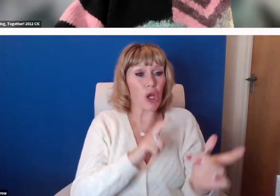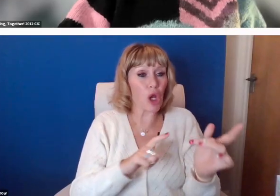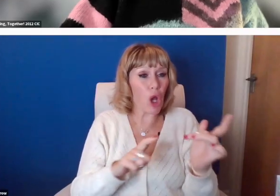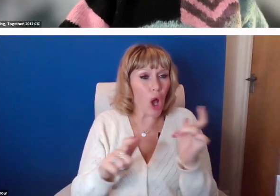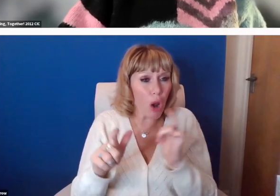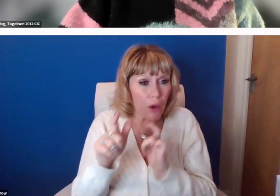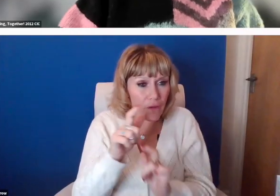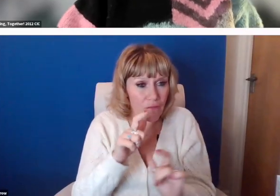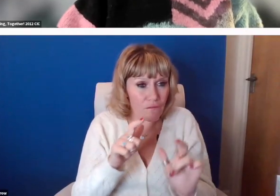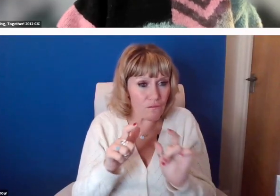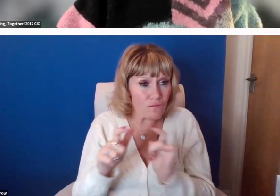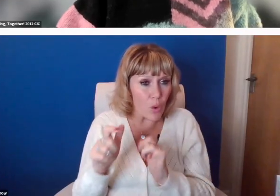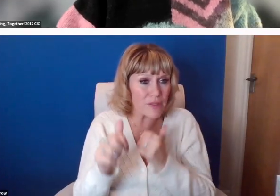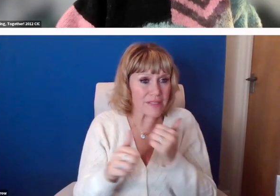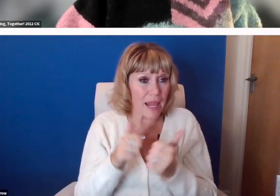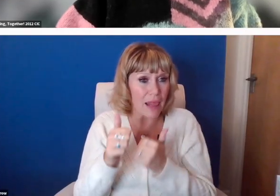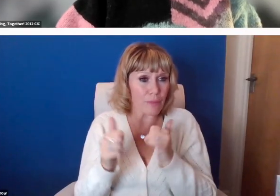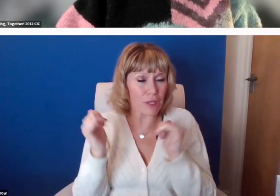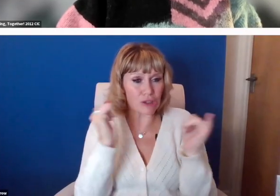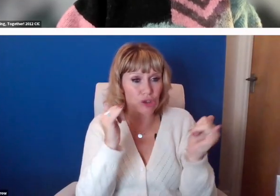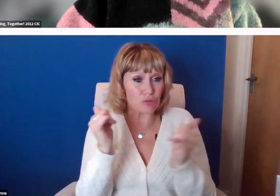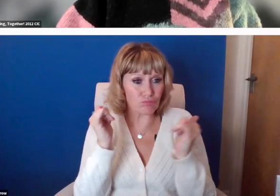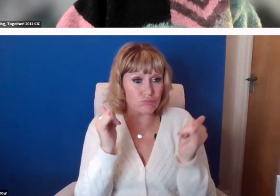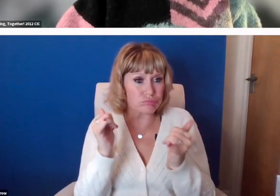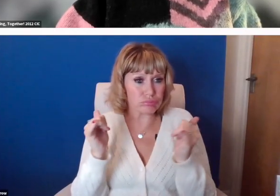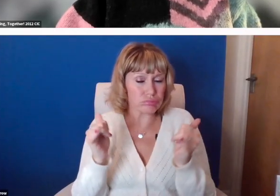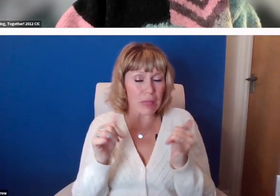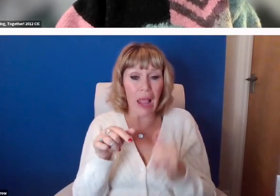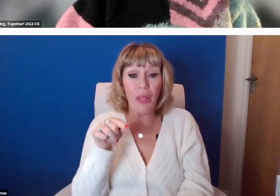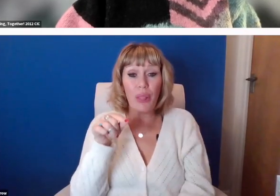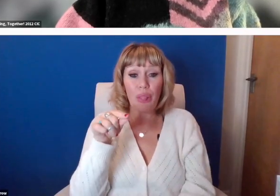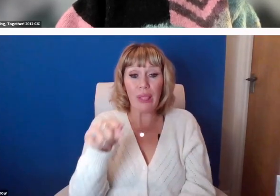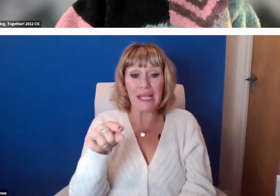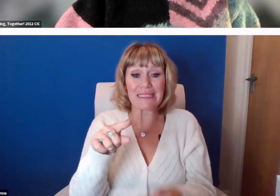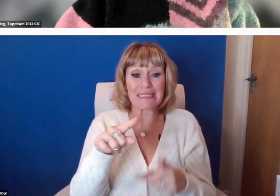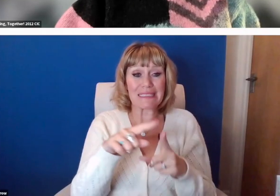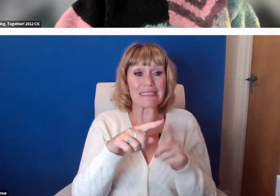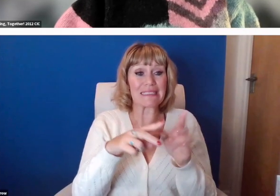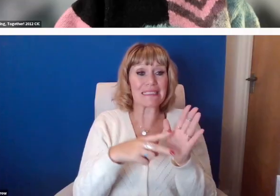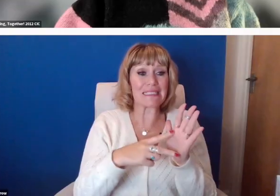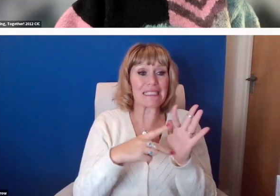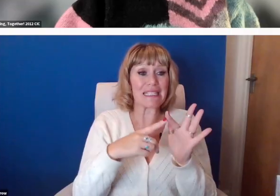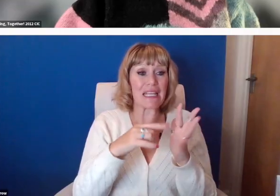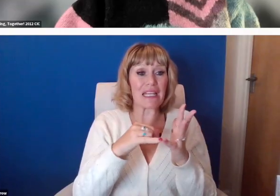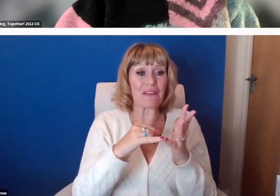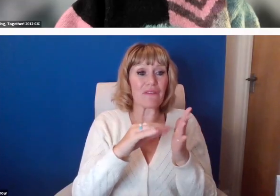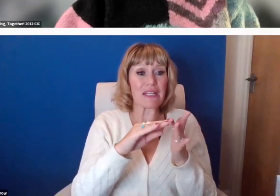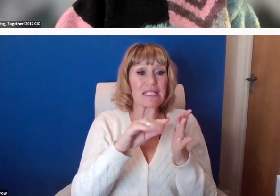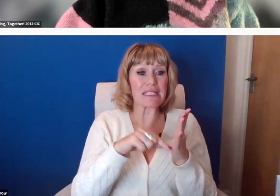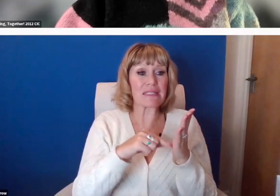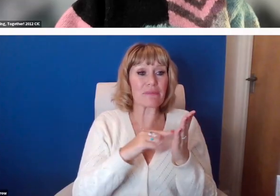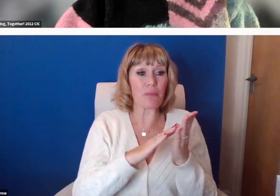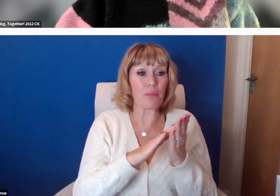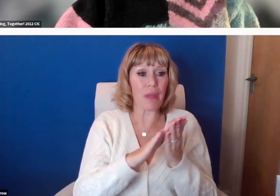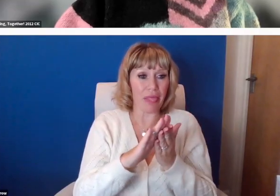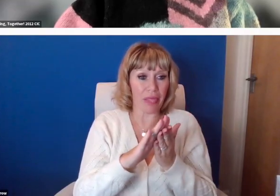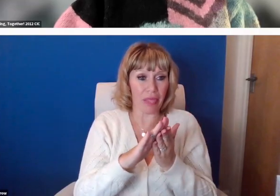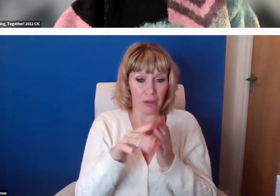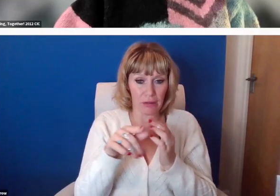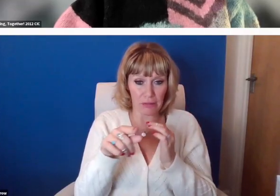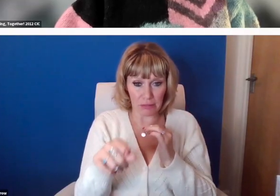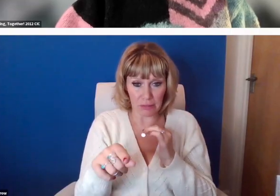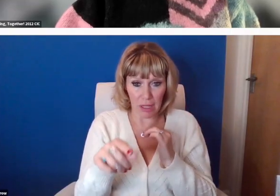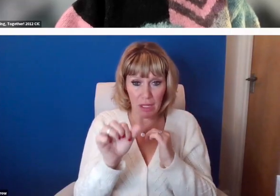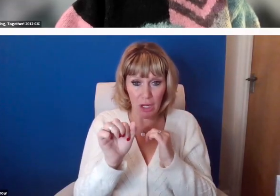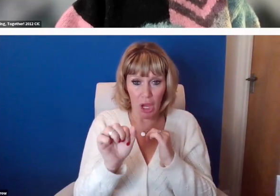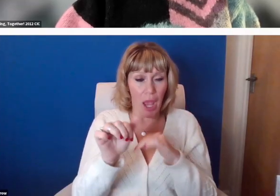And indeed, moving on, this is by a young artist, Eve Smith, whose primary art form is actually performance. And